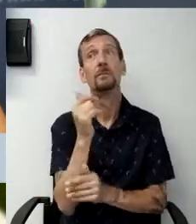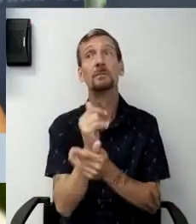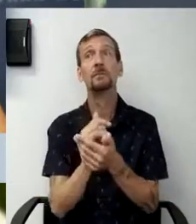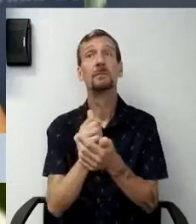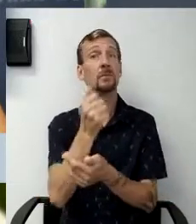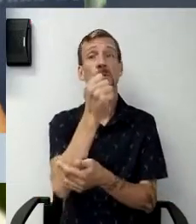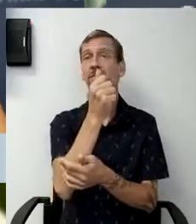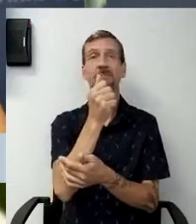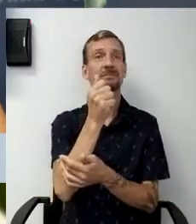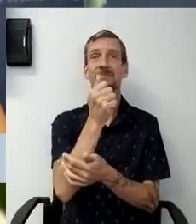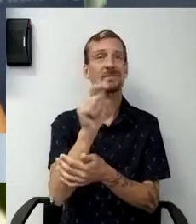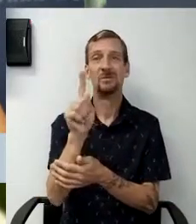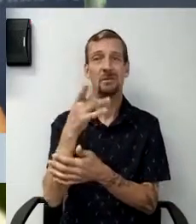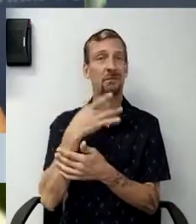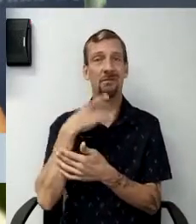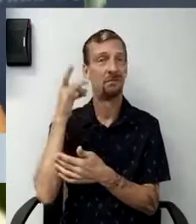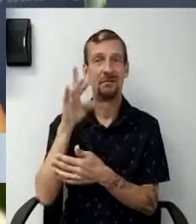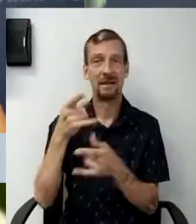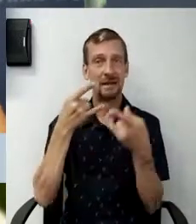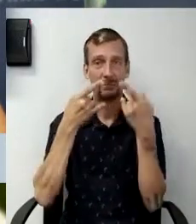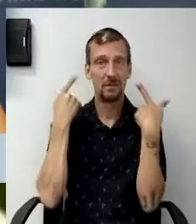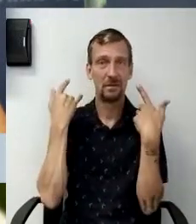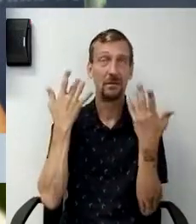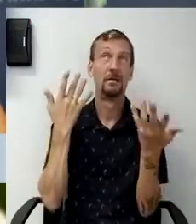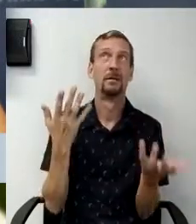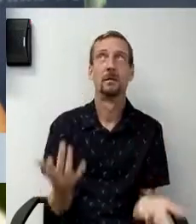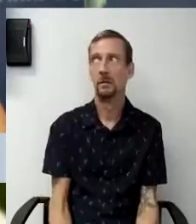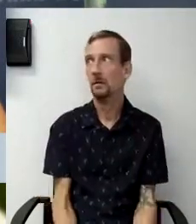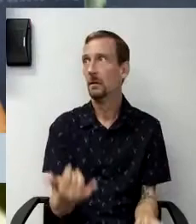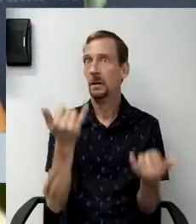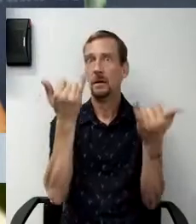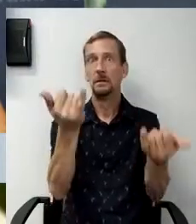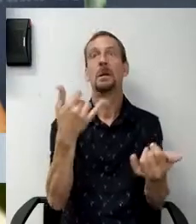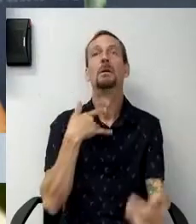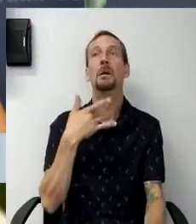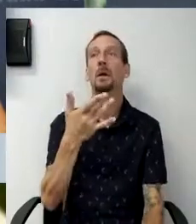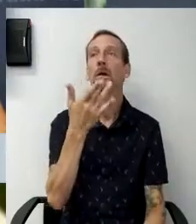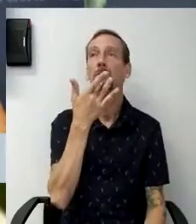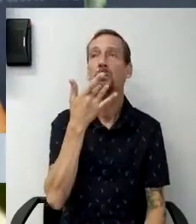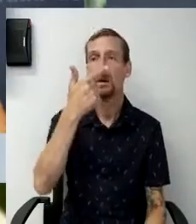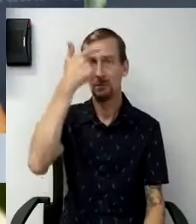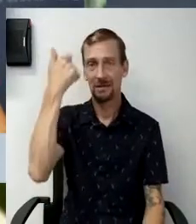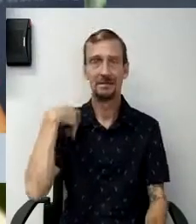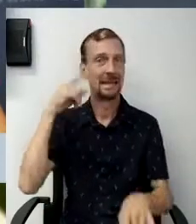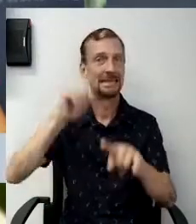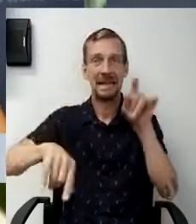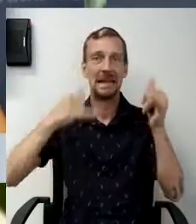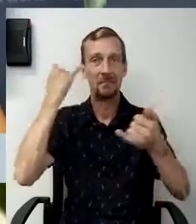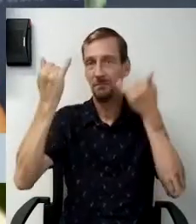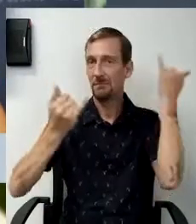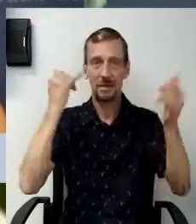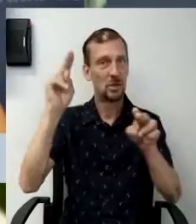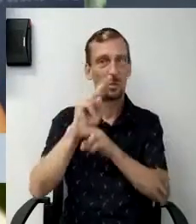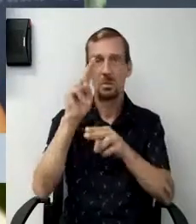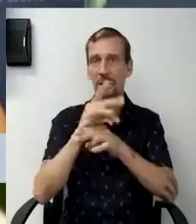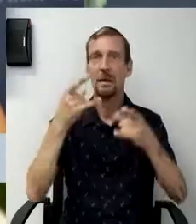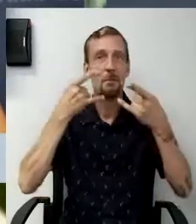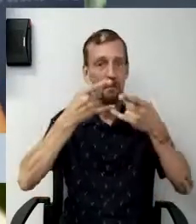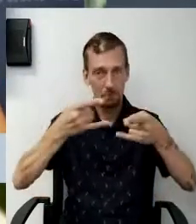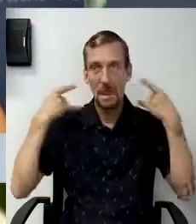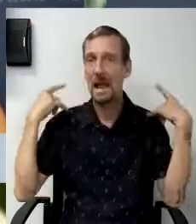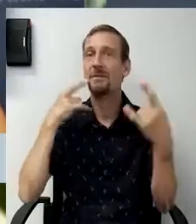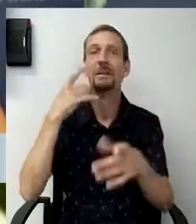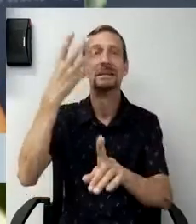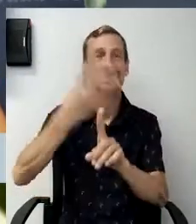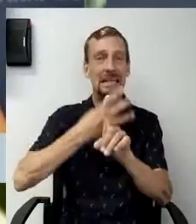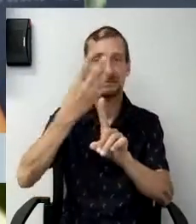Nobody likes to wear a mask, so that was Right. kind of an incentive. I think I'll get vaccinated because I can't imagine having to wear a mask for 6 months. Right. Now that's